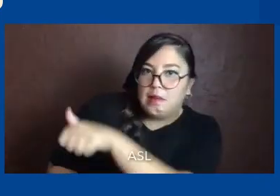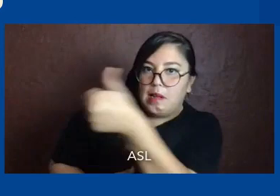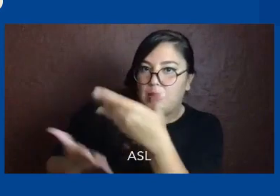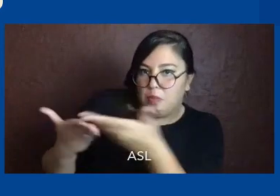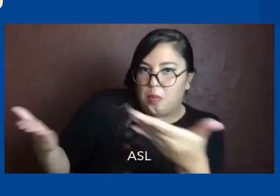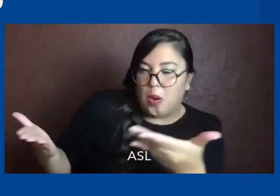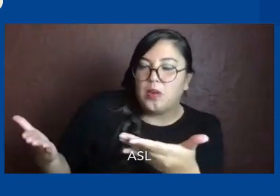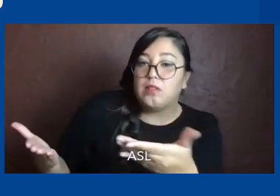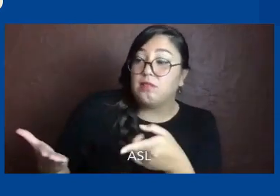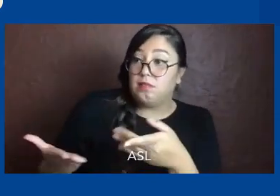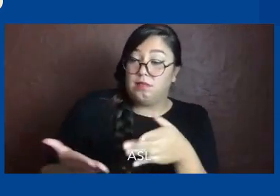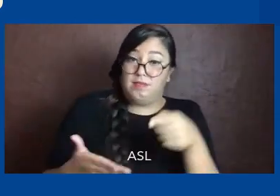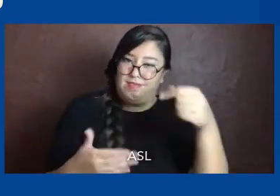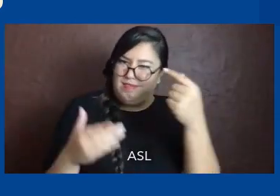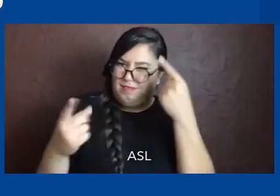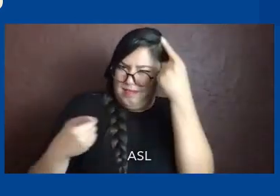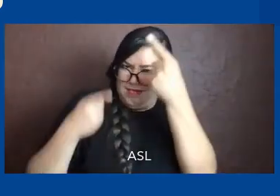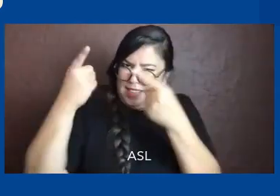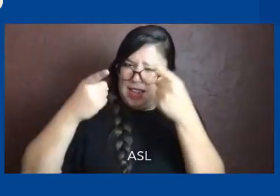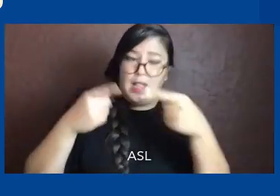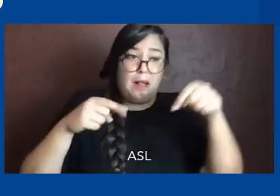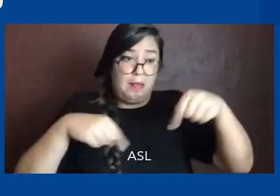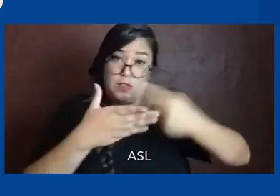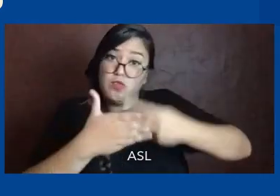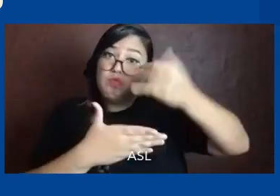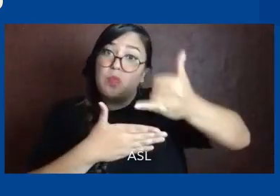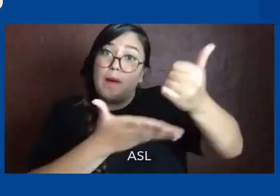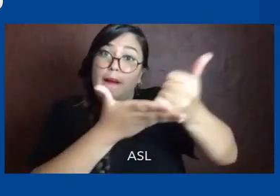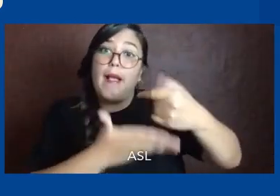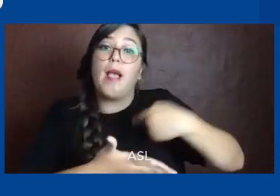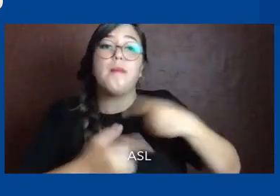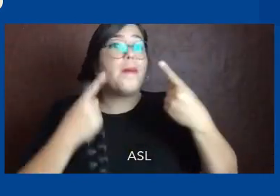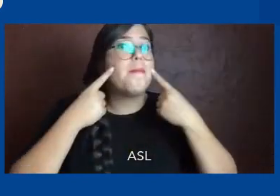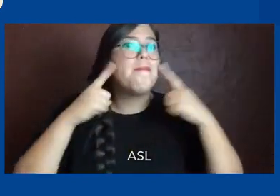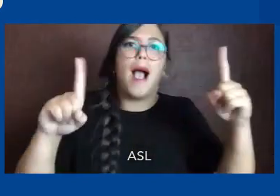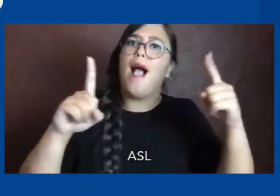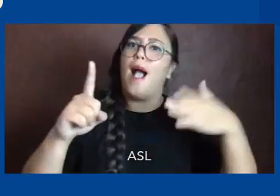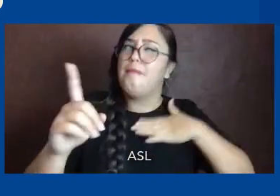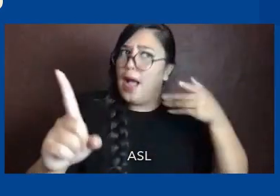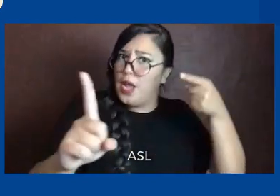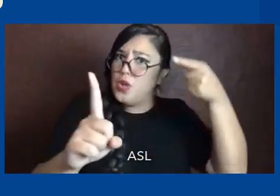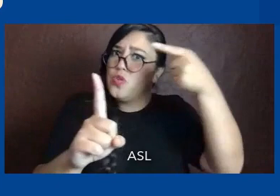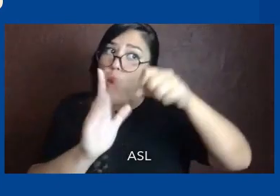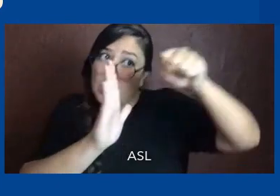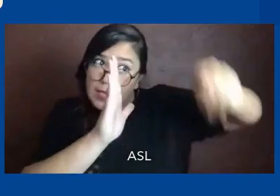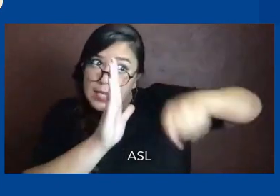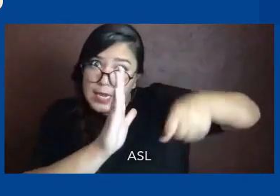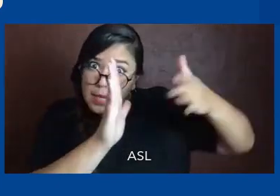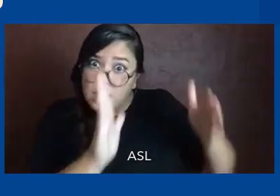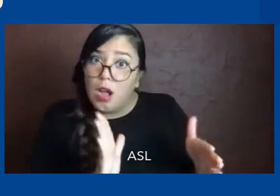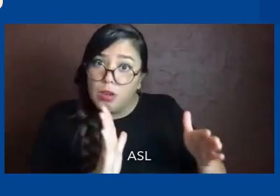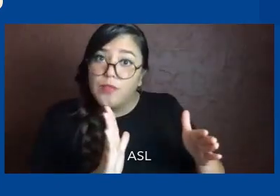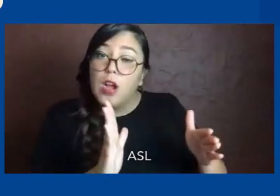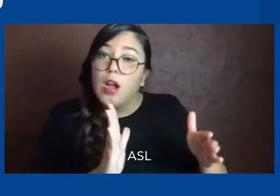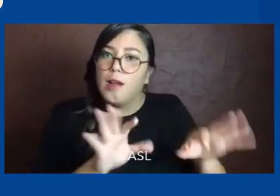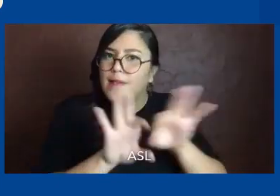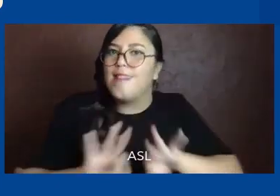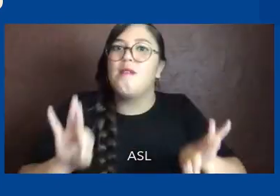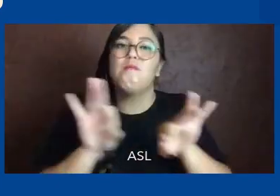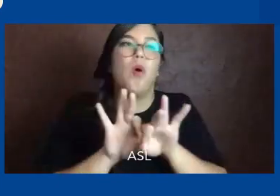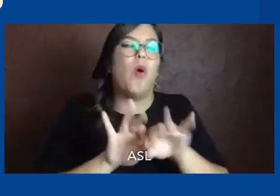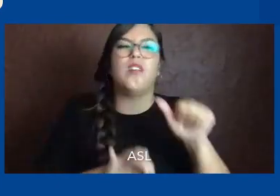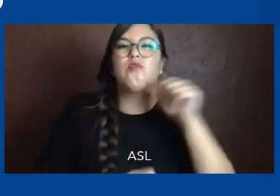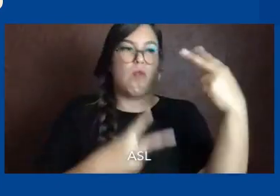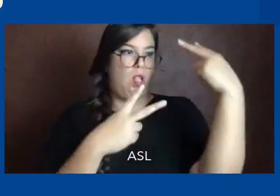looking to achieve as a cinematographer, and not just seeing ourselves also as like workhorses, like not just